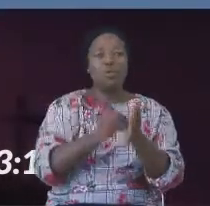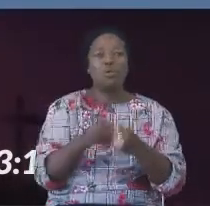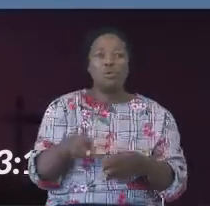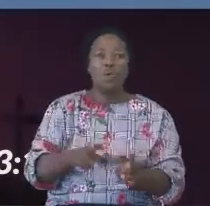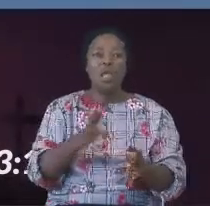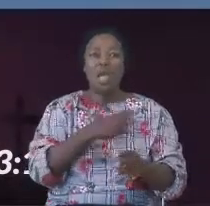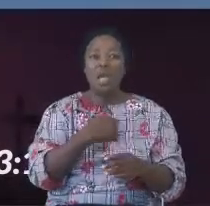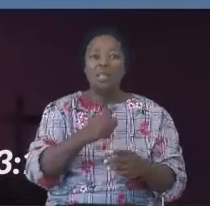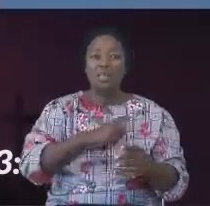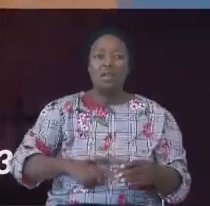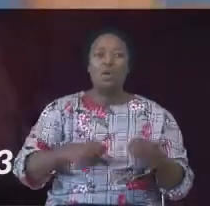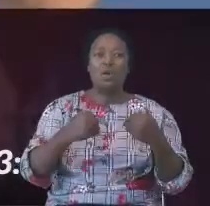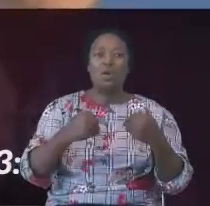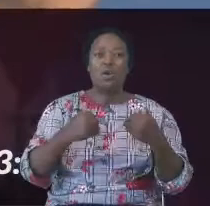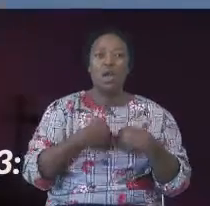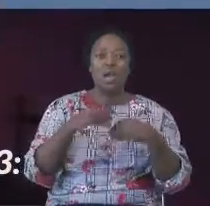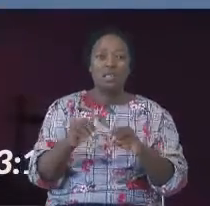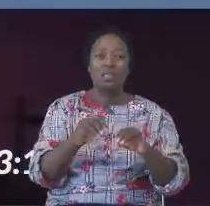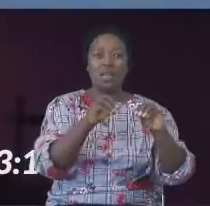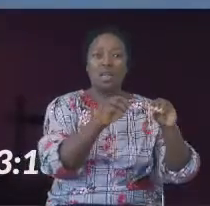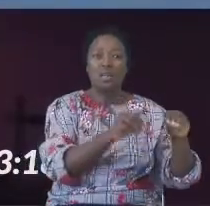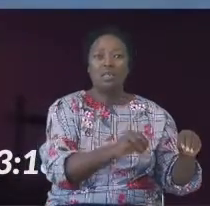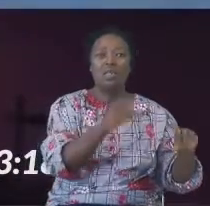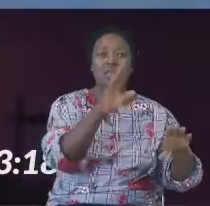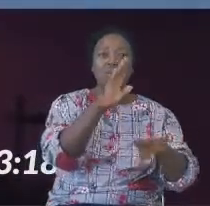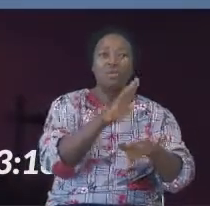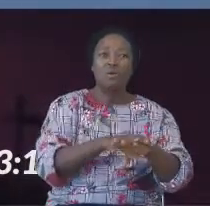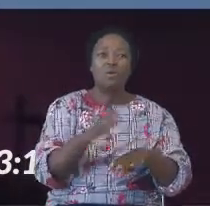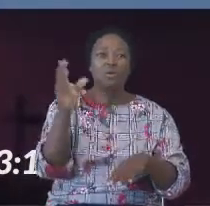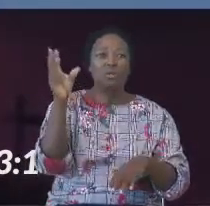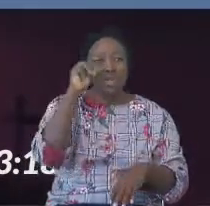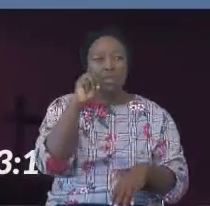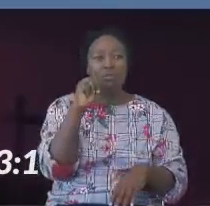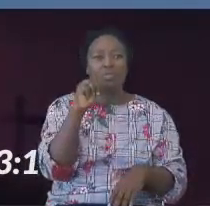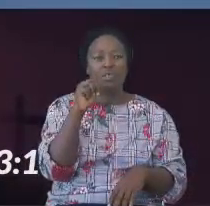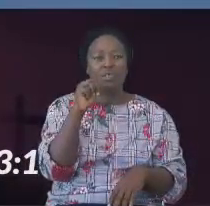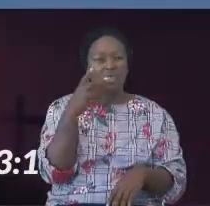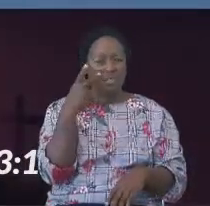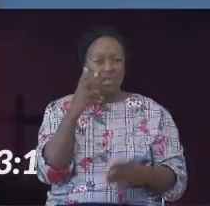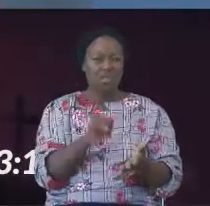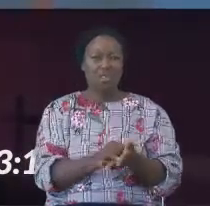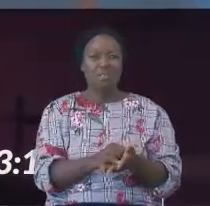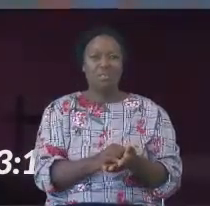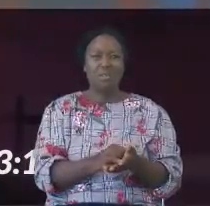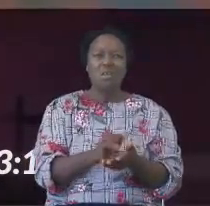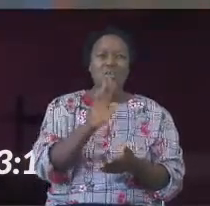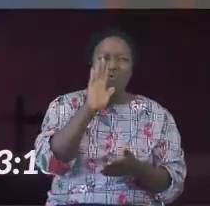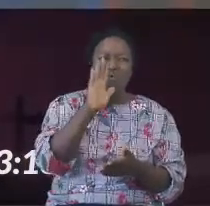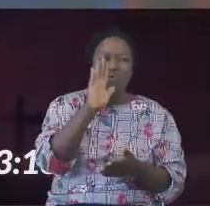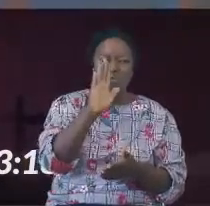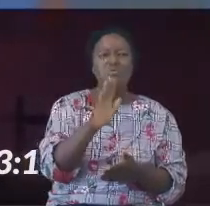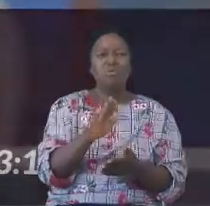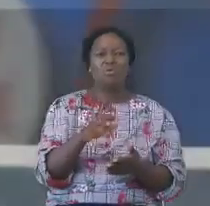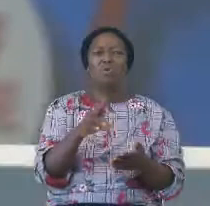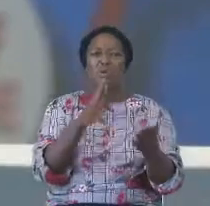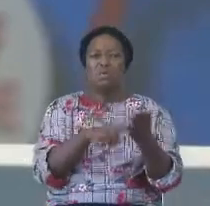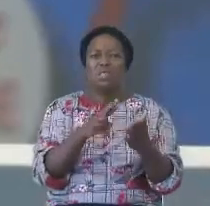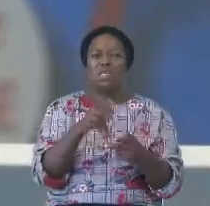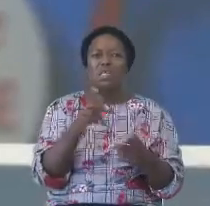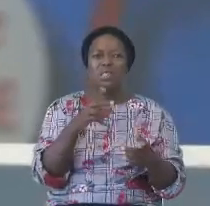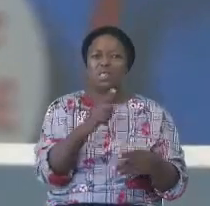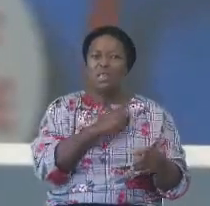we have turned every man his own way, and the Lord has laid on